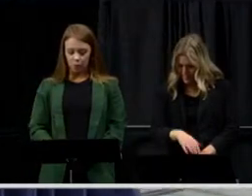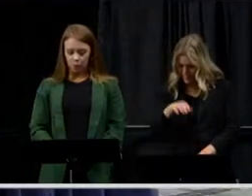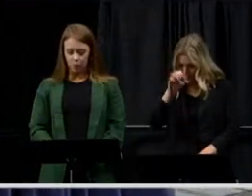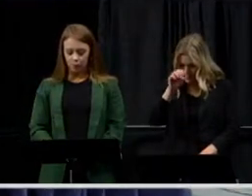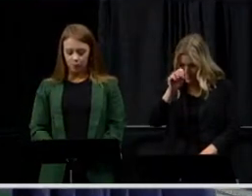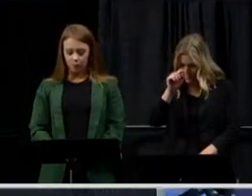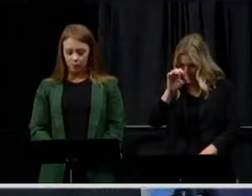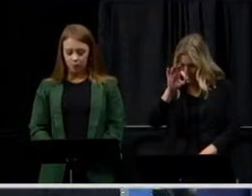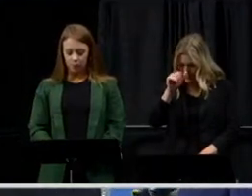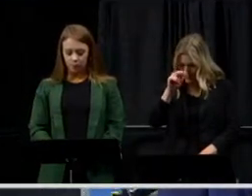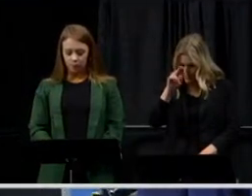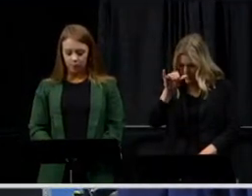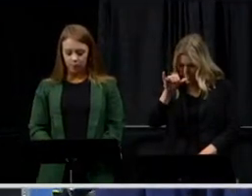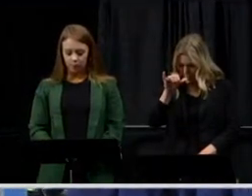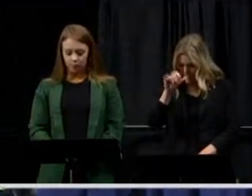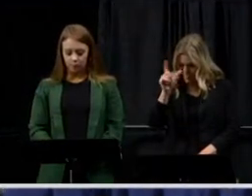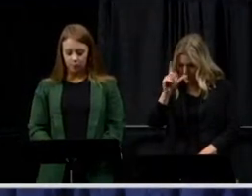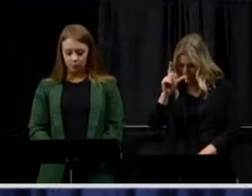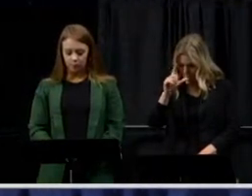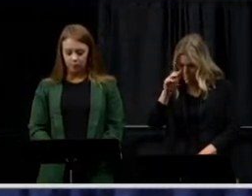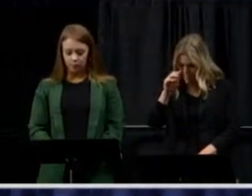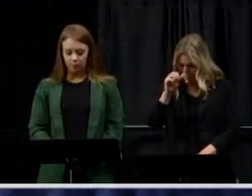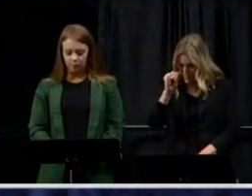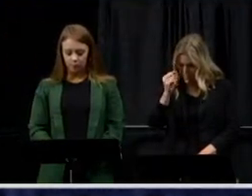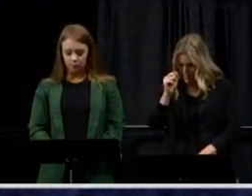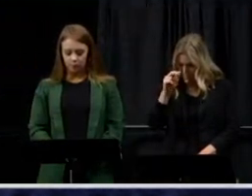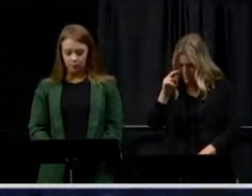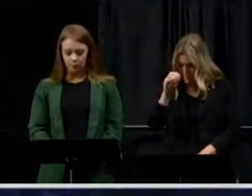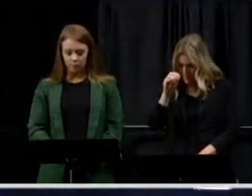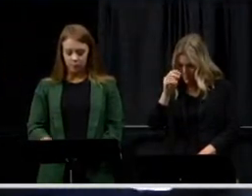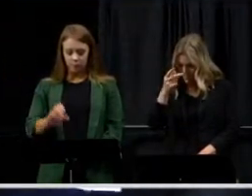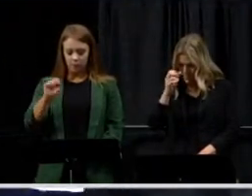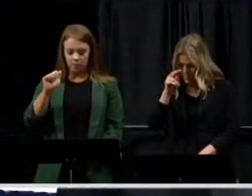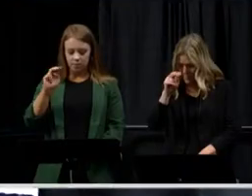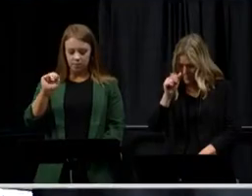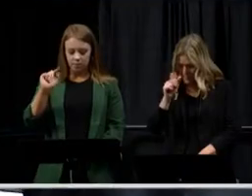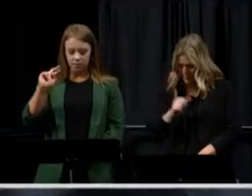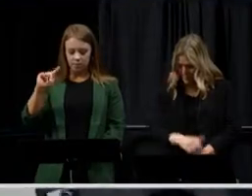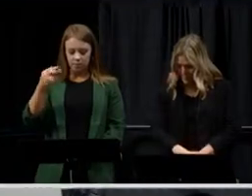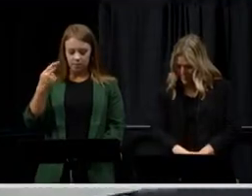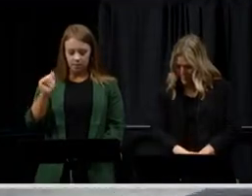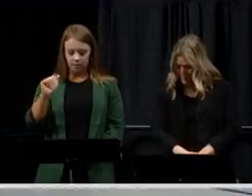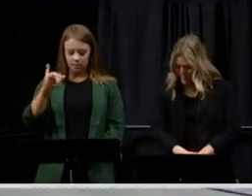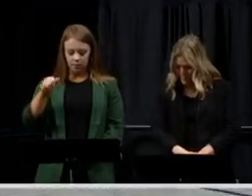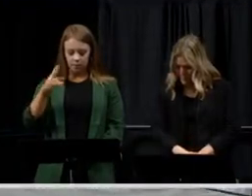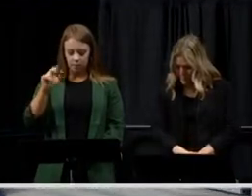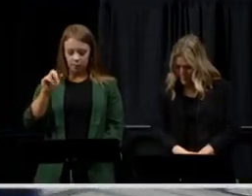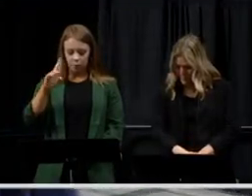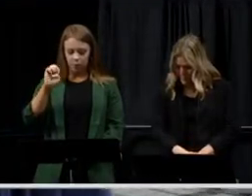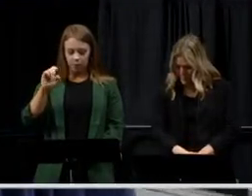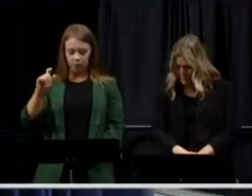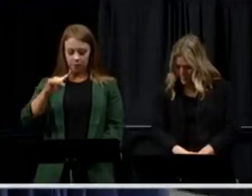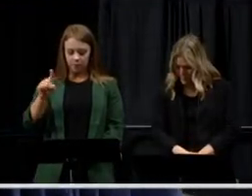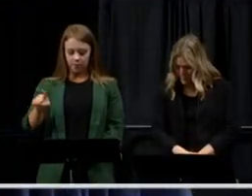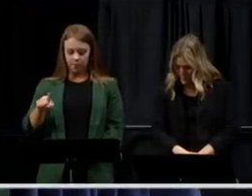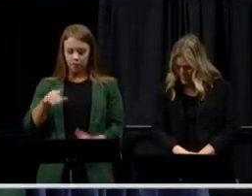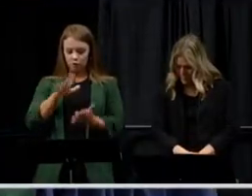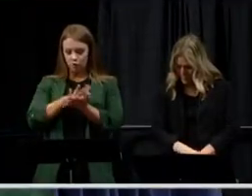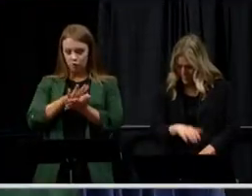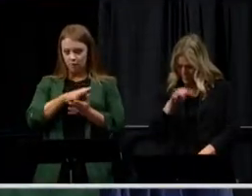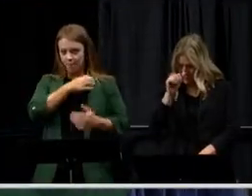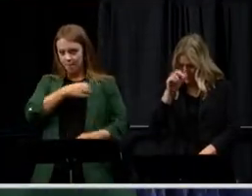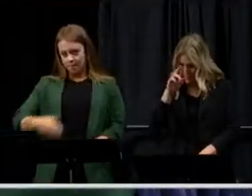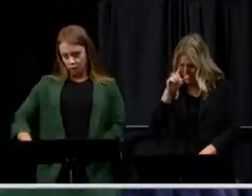Estefany Lizeth Mahano Pina. Samantha Juarez, Academy Ambassador.